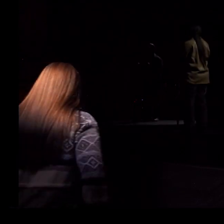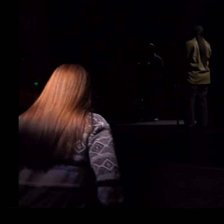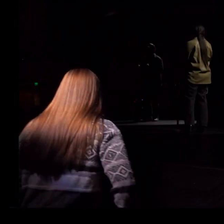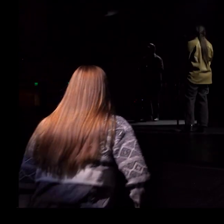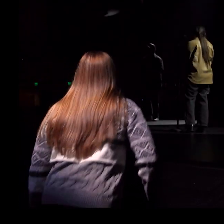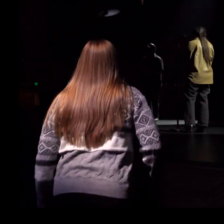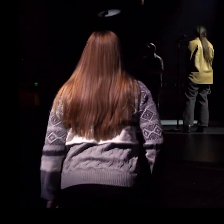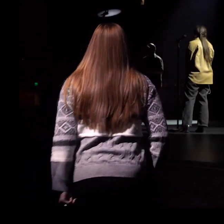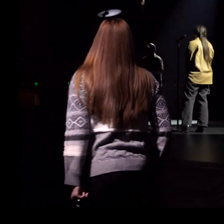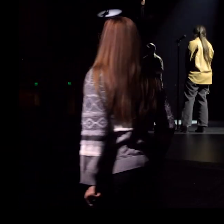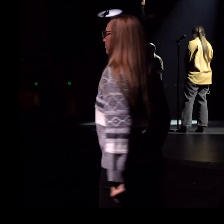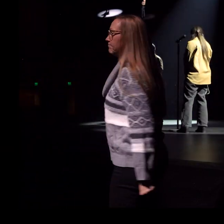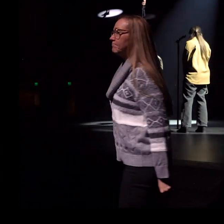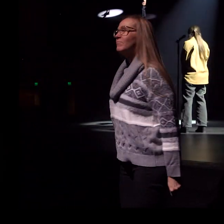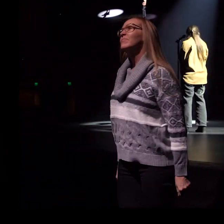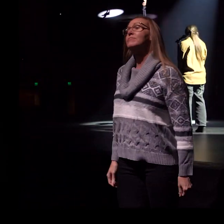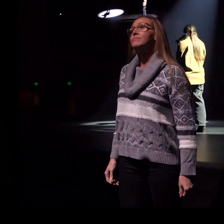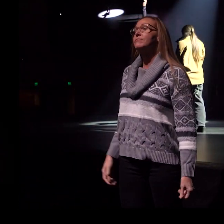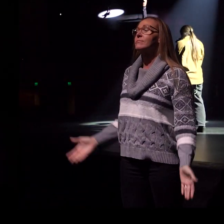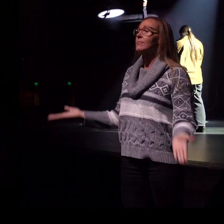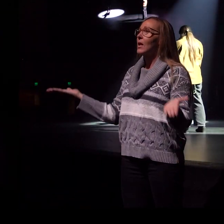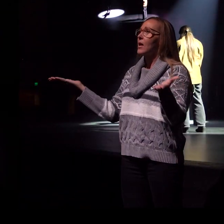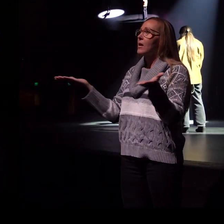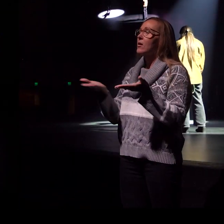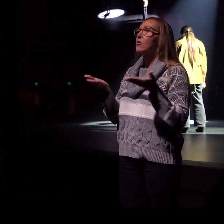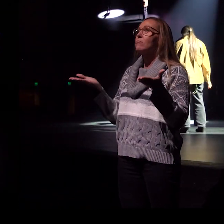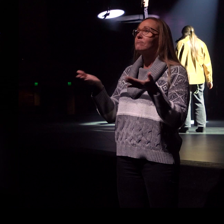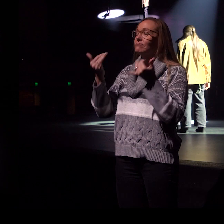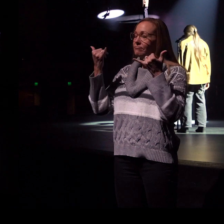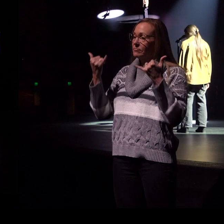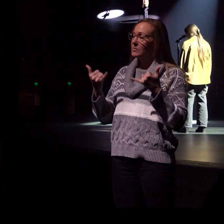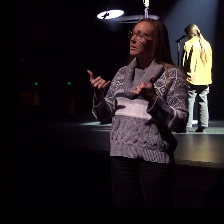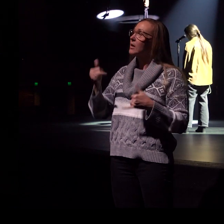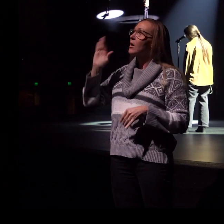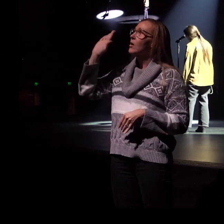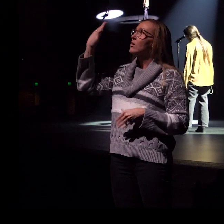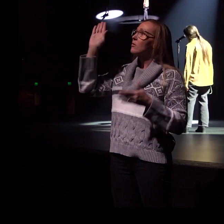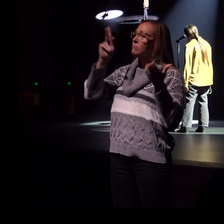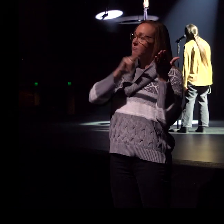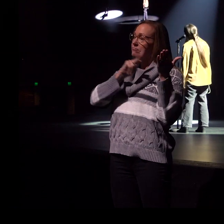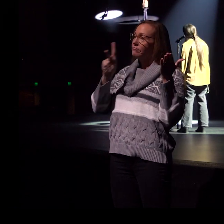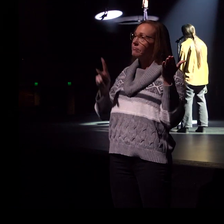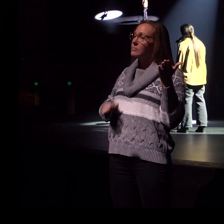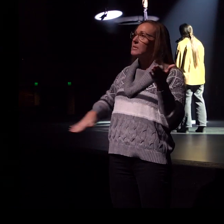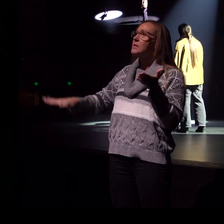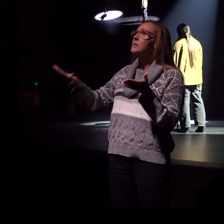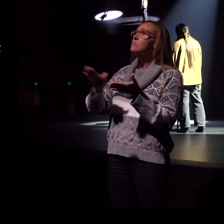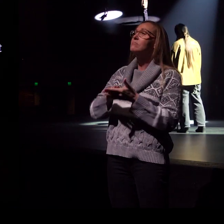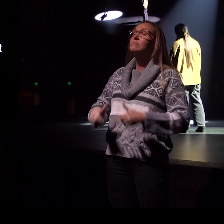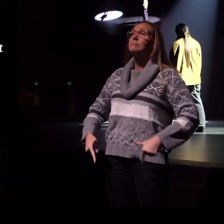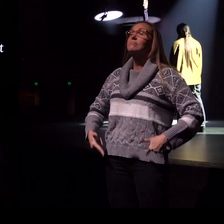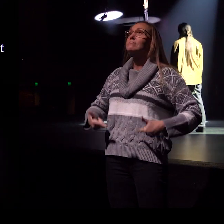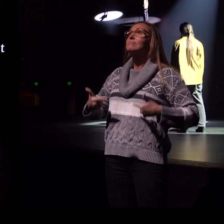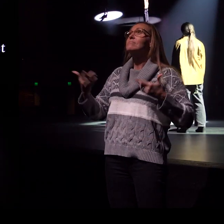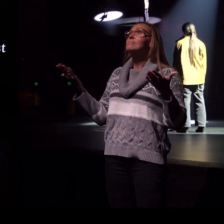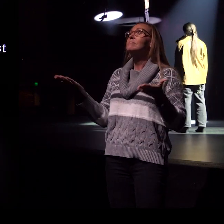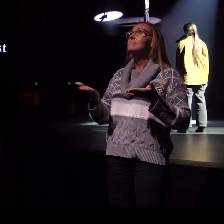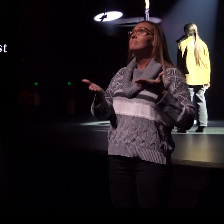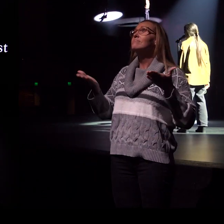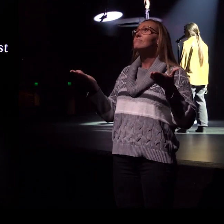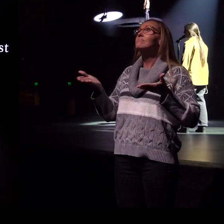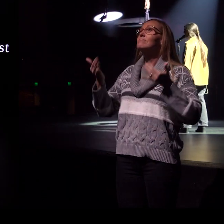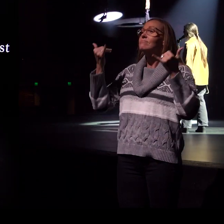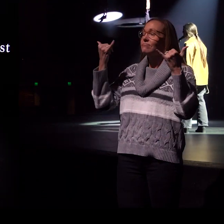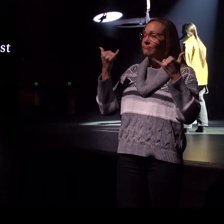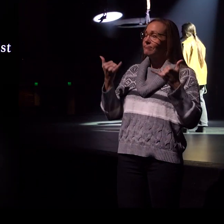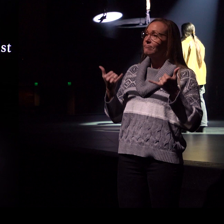here and now. Your kingdom lives here and